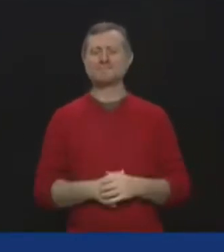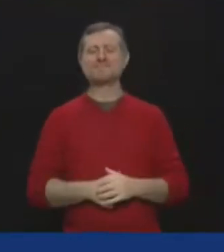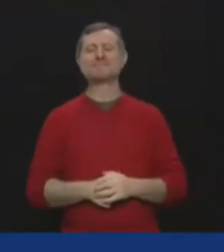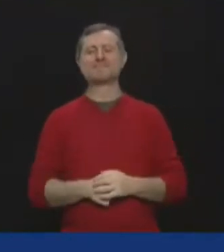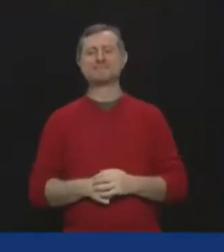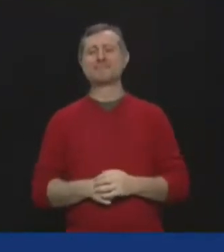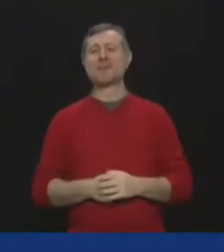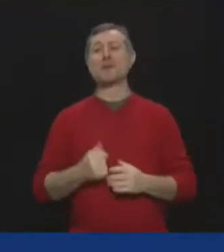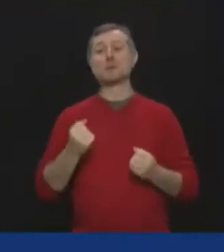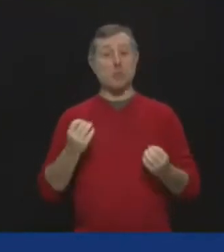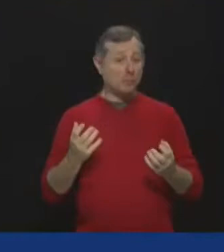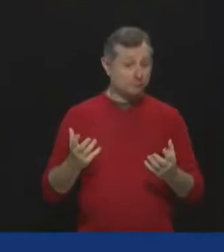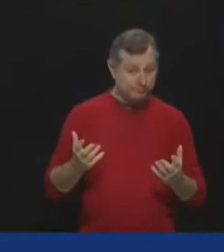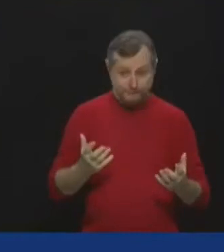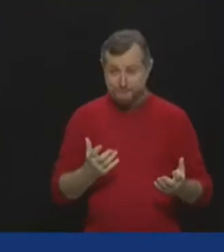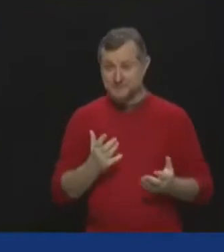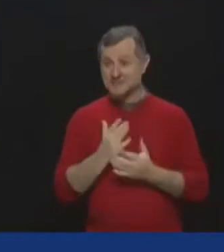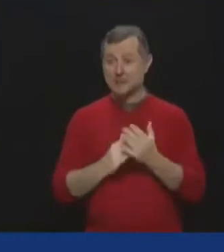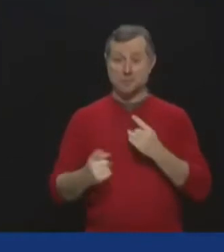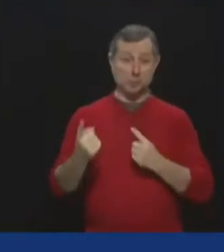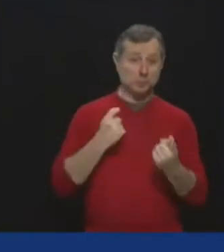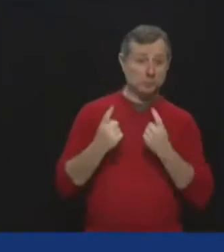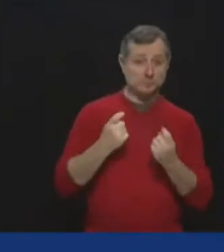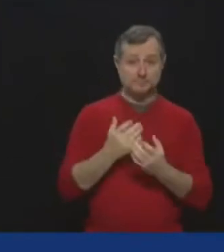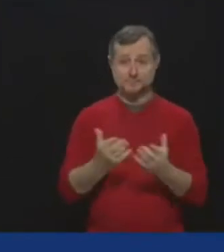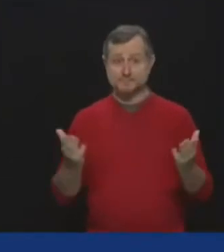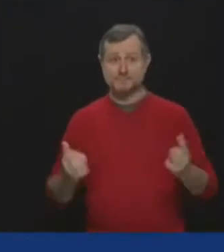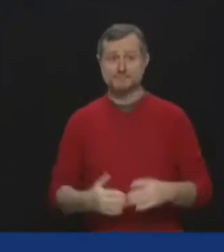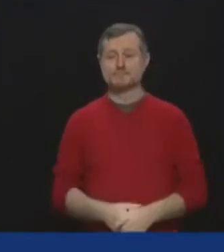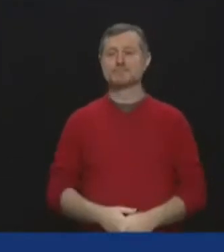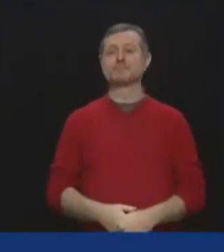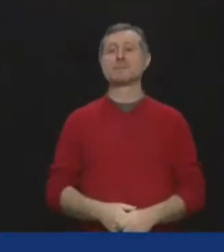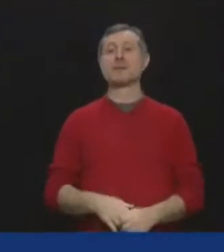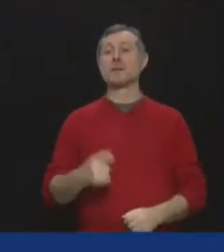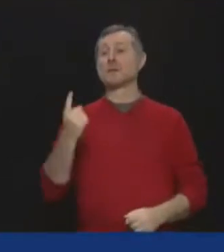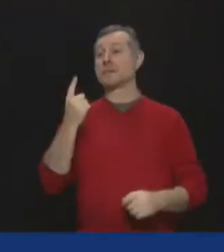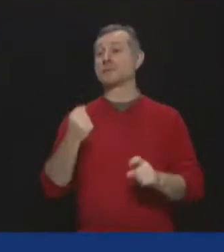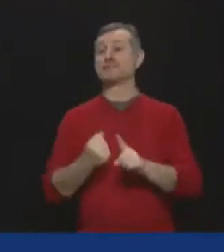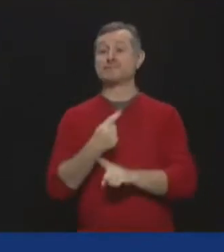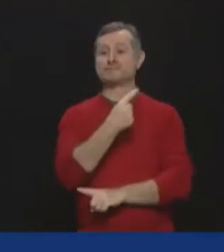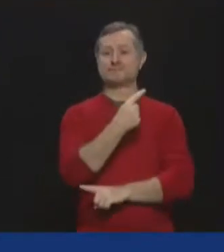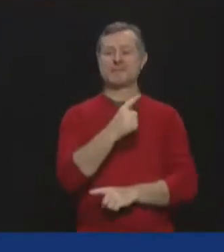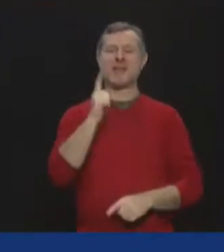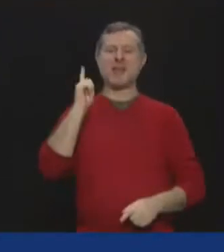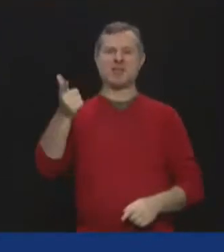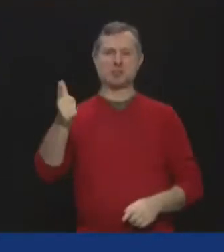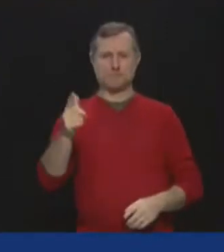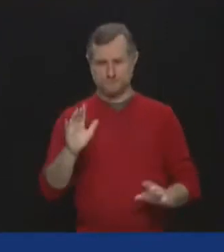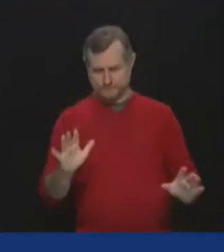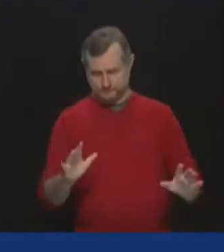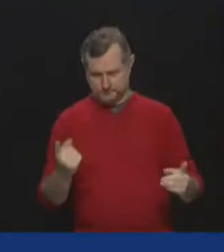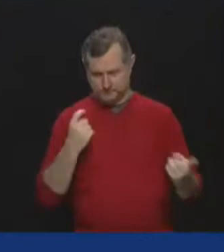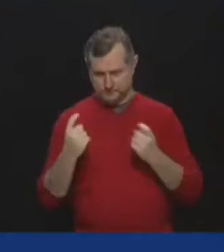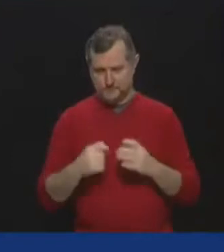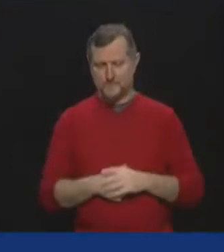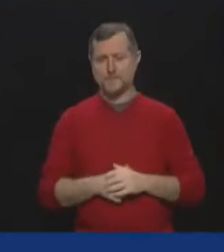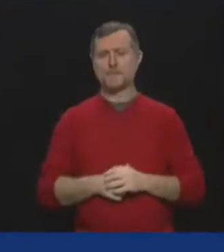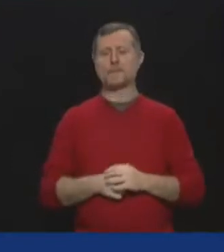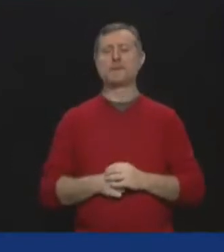take a couple on-topic questions. If you want to grab me on something really tough, you can catch me before I get to the car. We'll see who's faster.